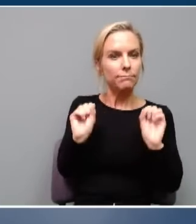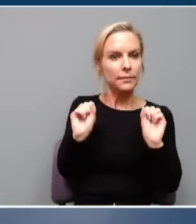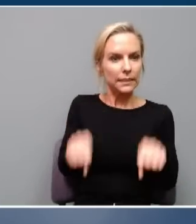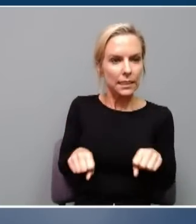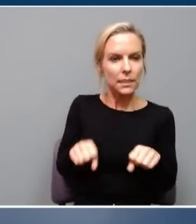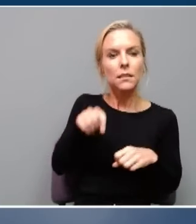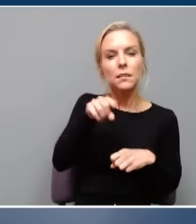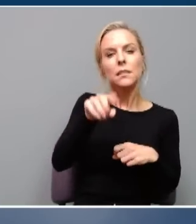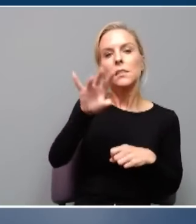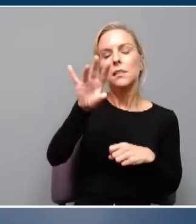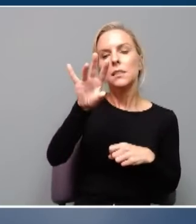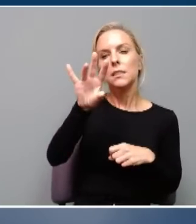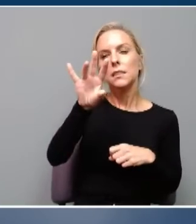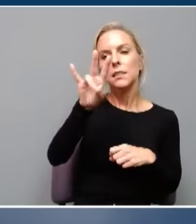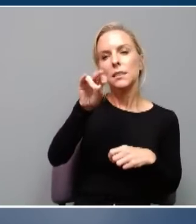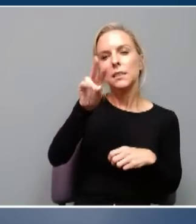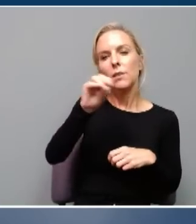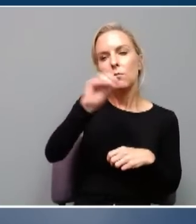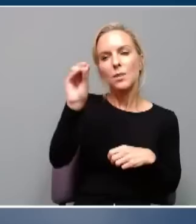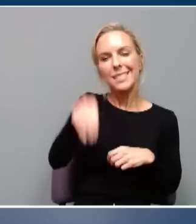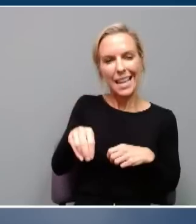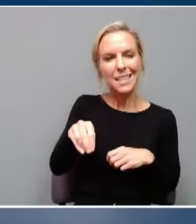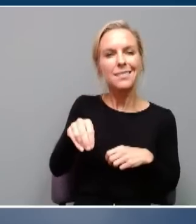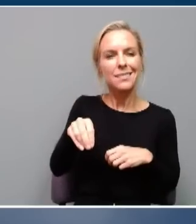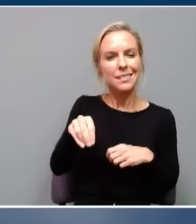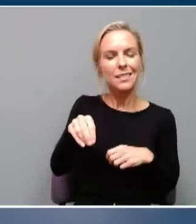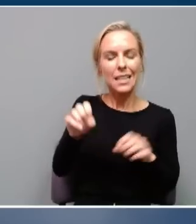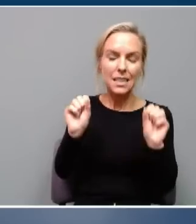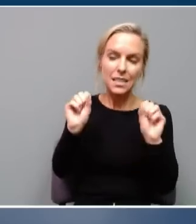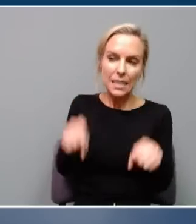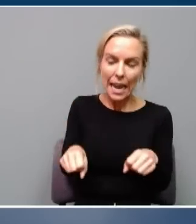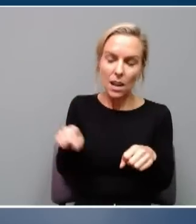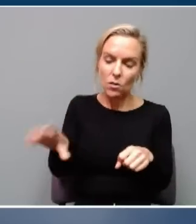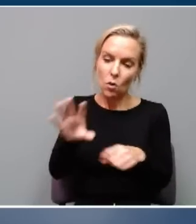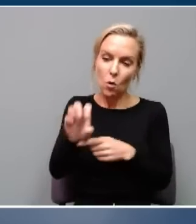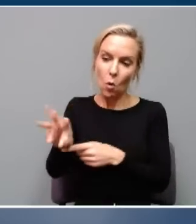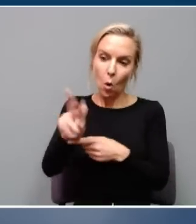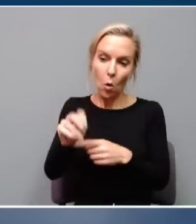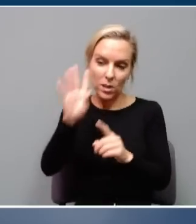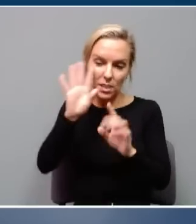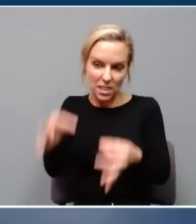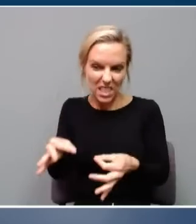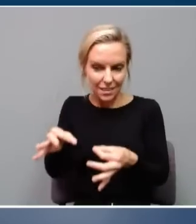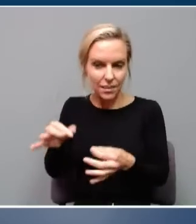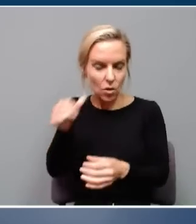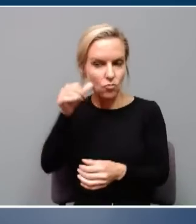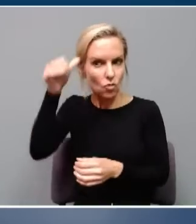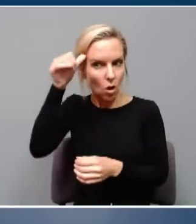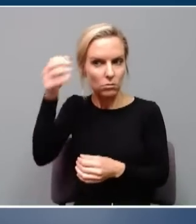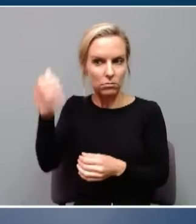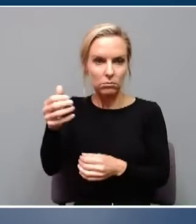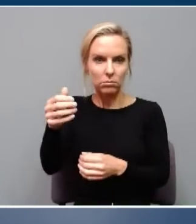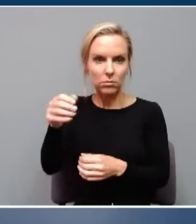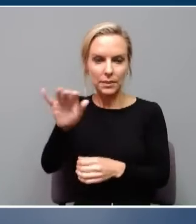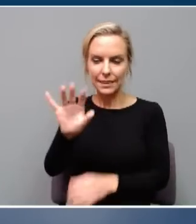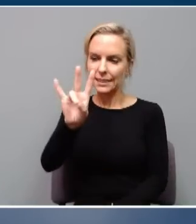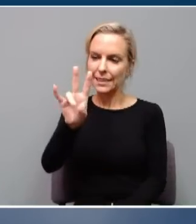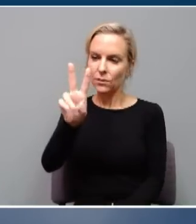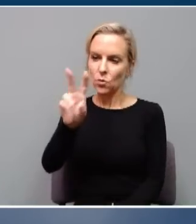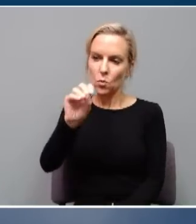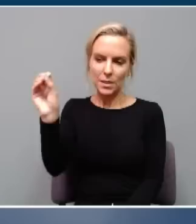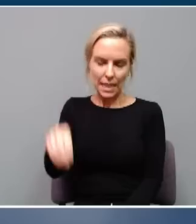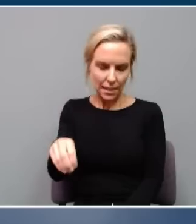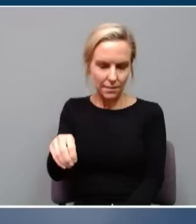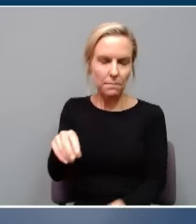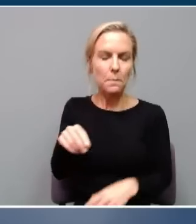70%, and those that can make their own decisions, adults, now 72%. As we